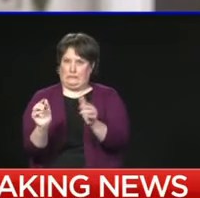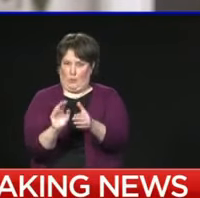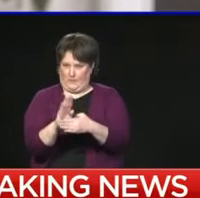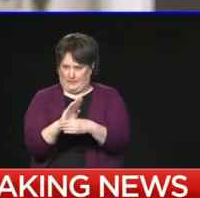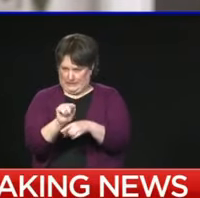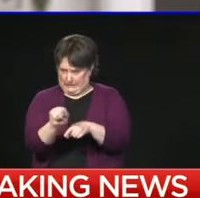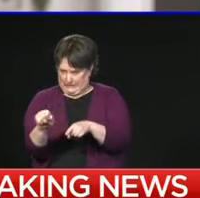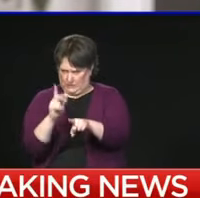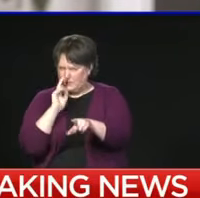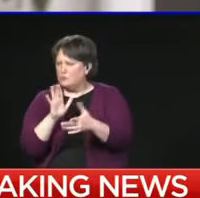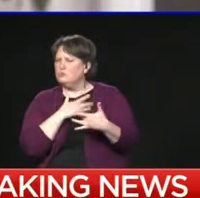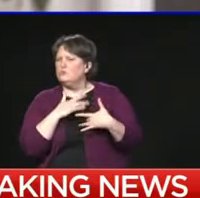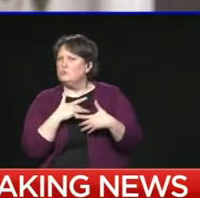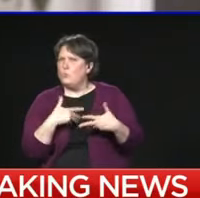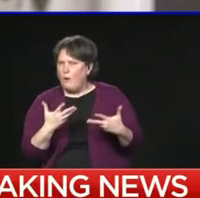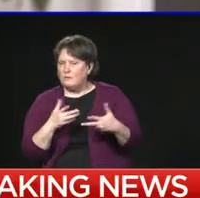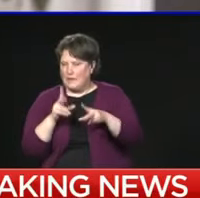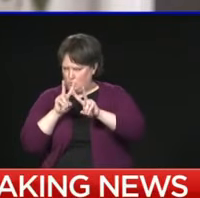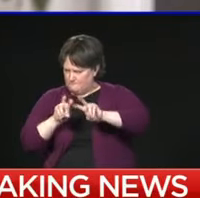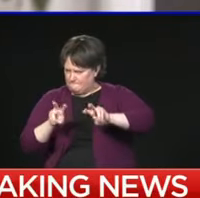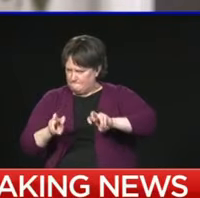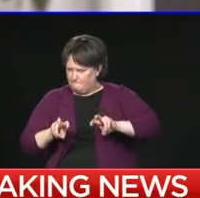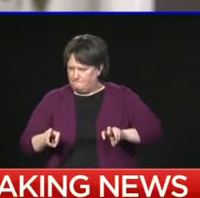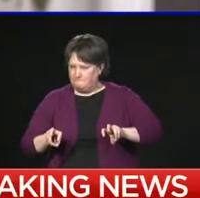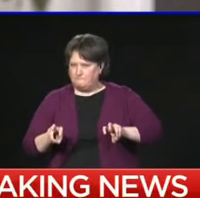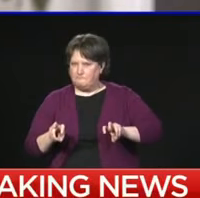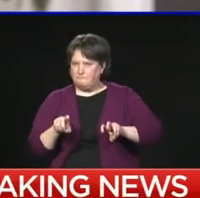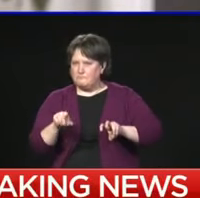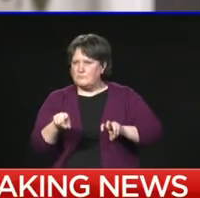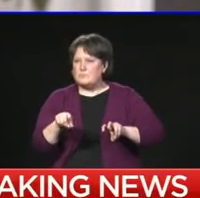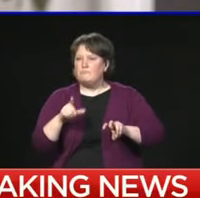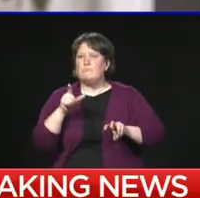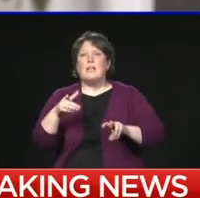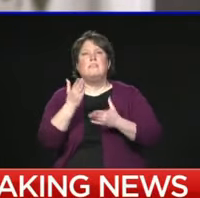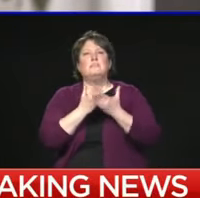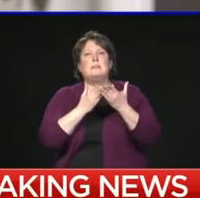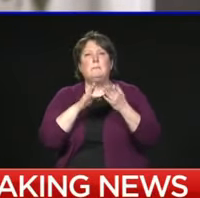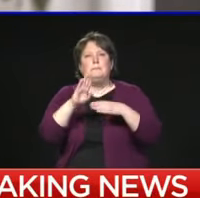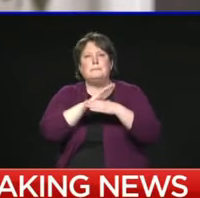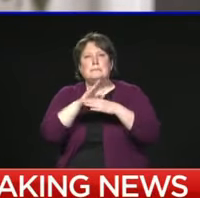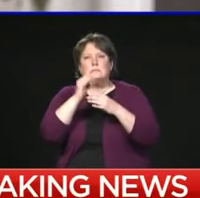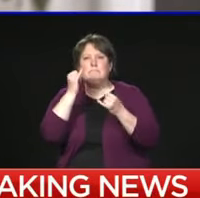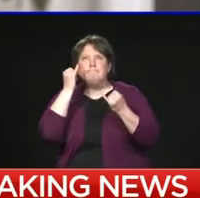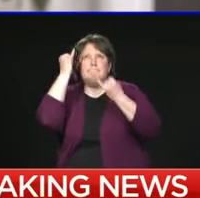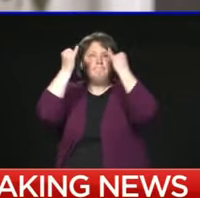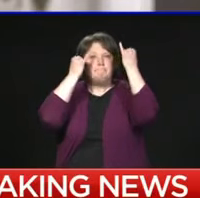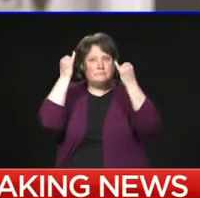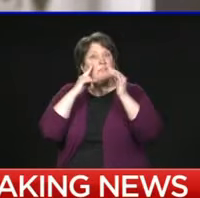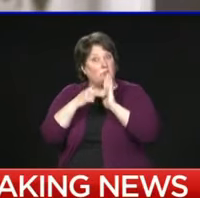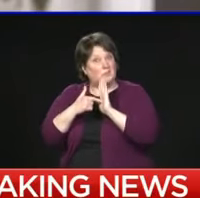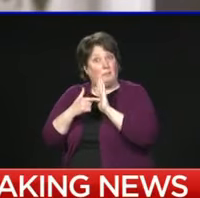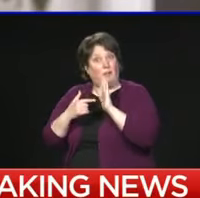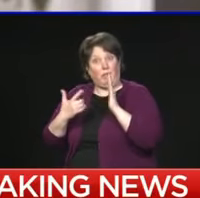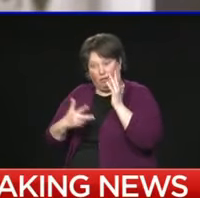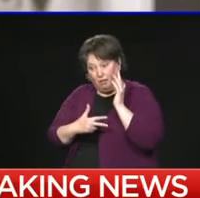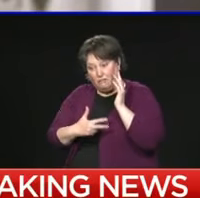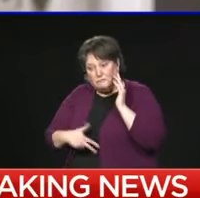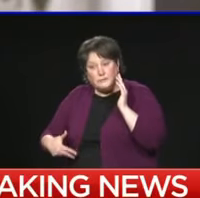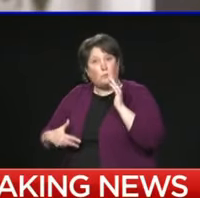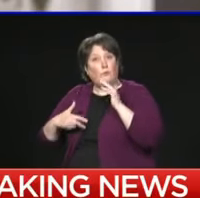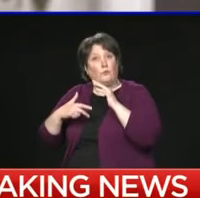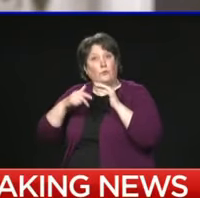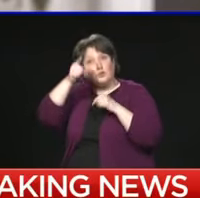businesses, hearing their concerns, looking very carefully at the models put forward in other parts of the world, like Denmark and Germany and